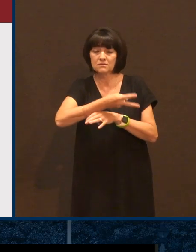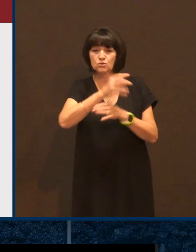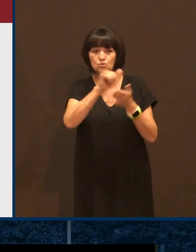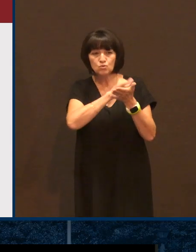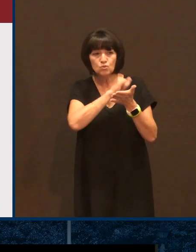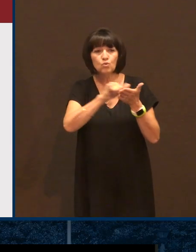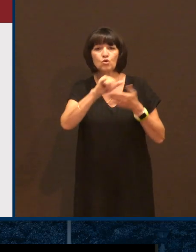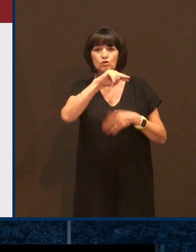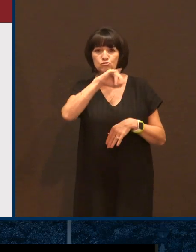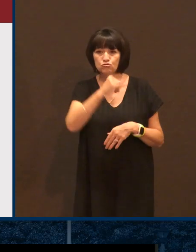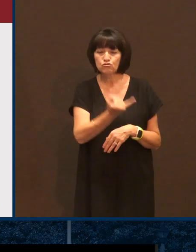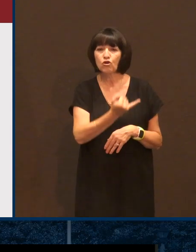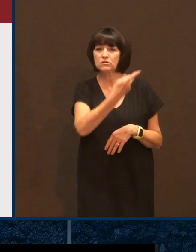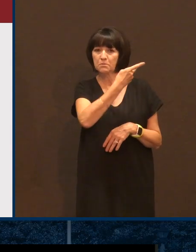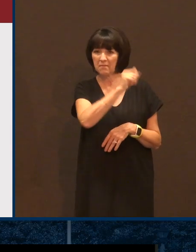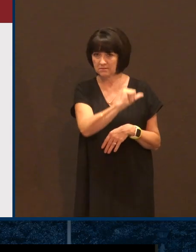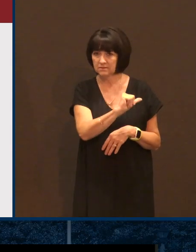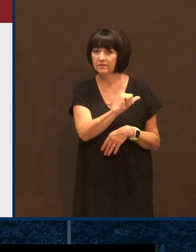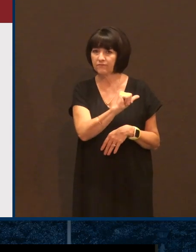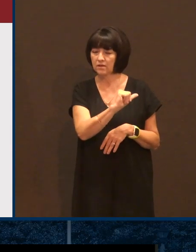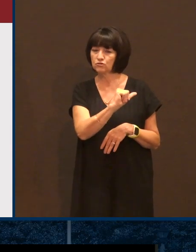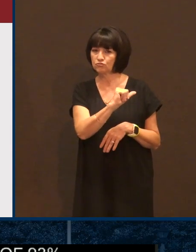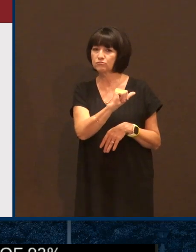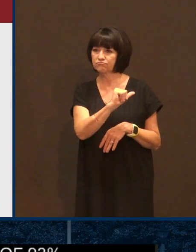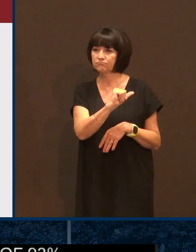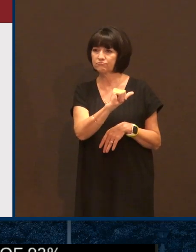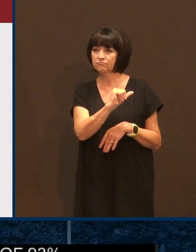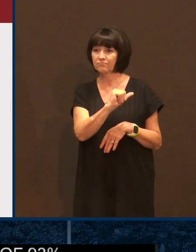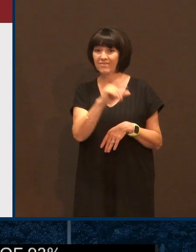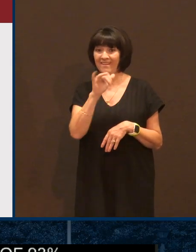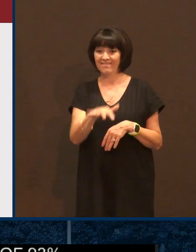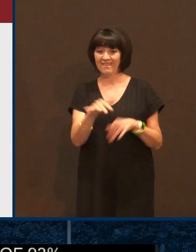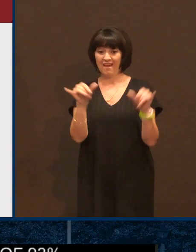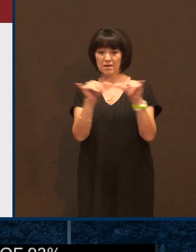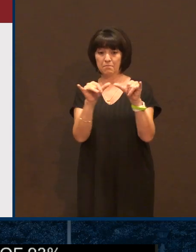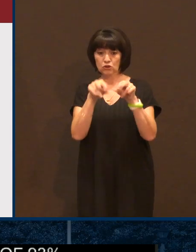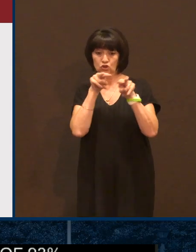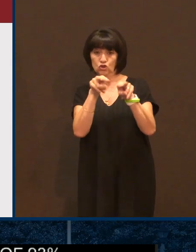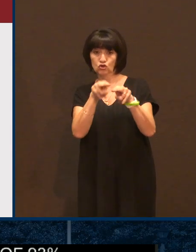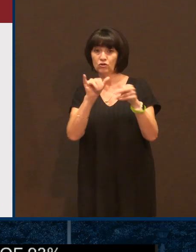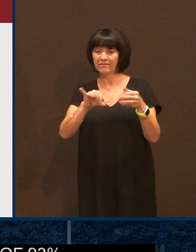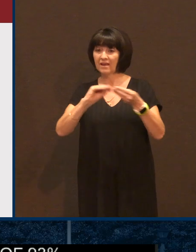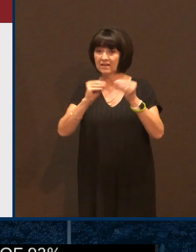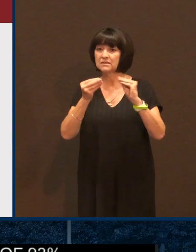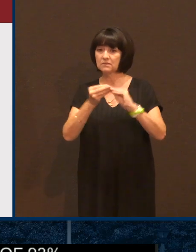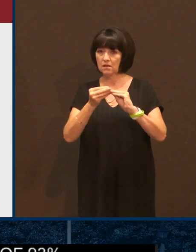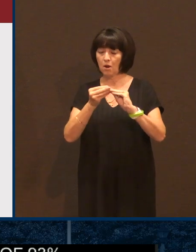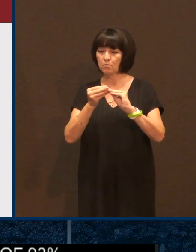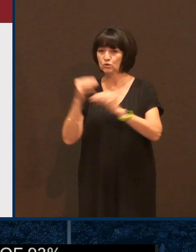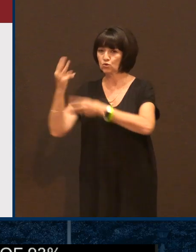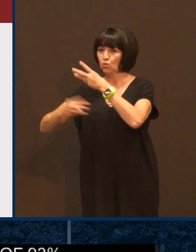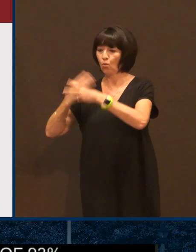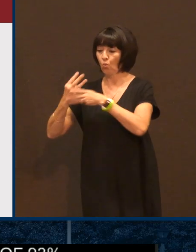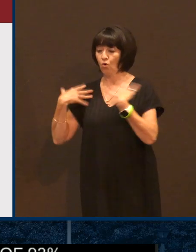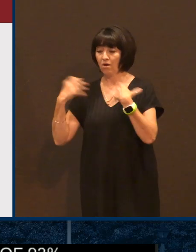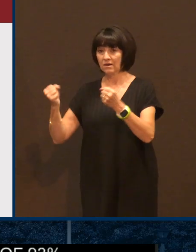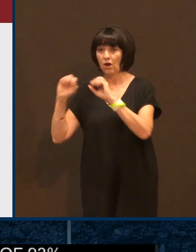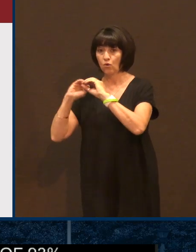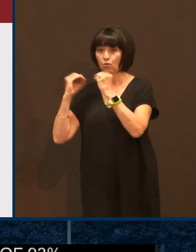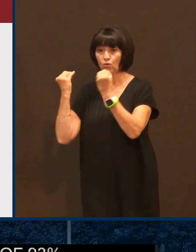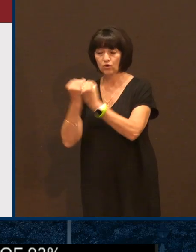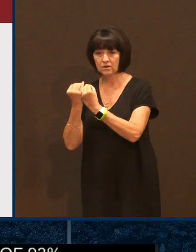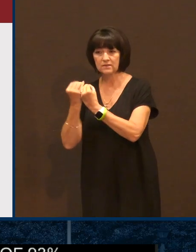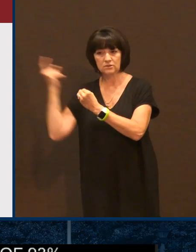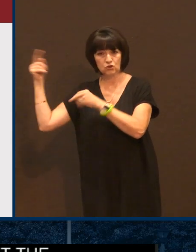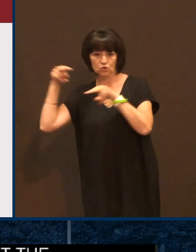so those two measures are going to be what the public health folks in those other states look at to keep us off that quarantine list,